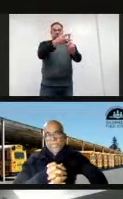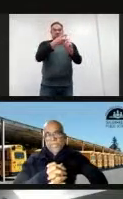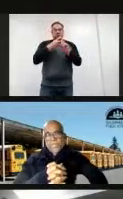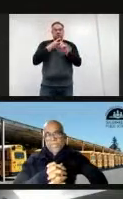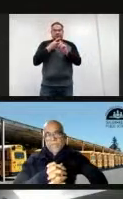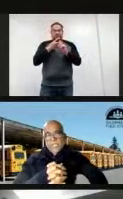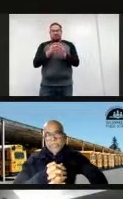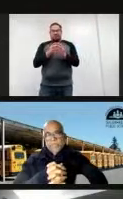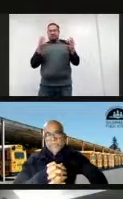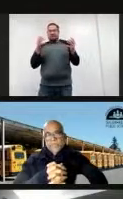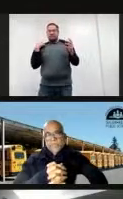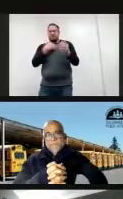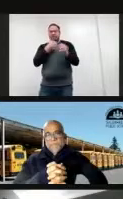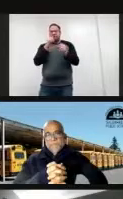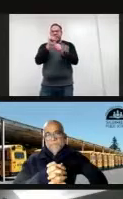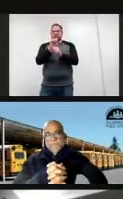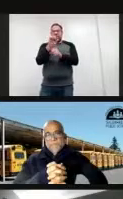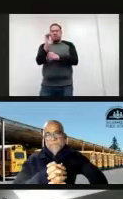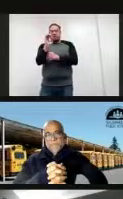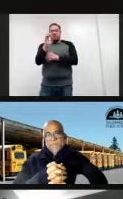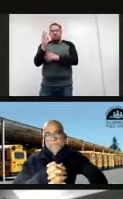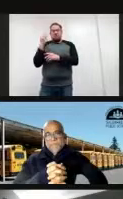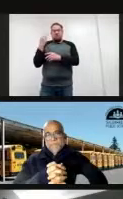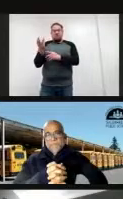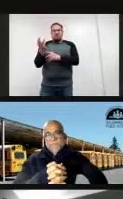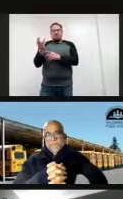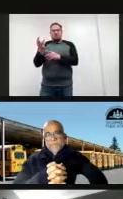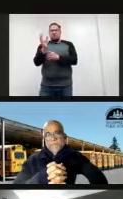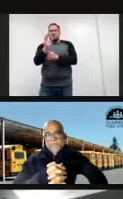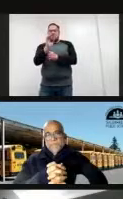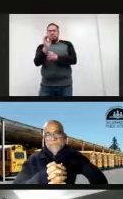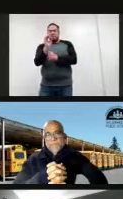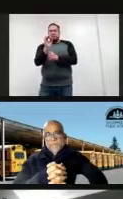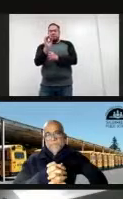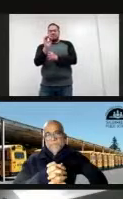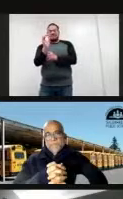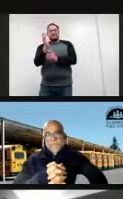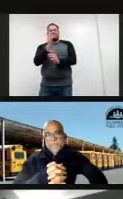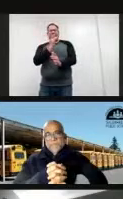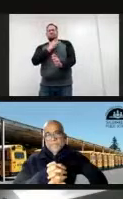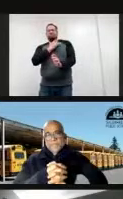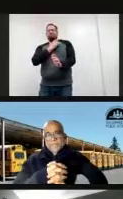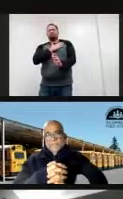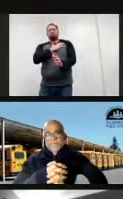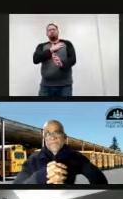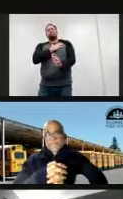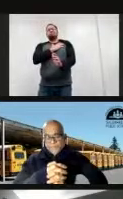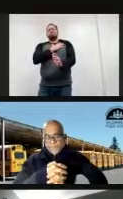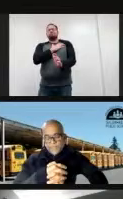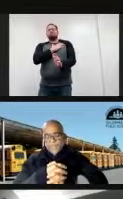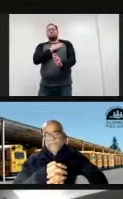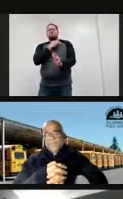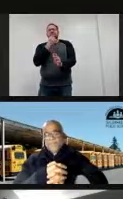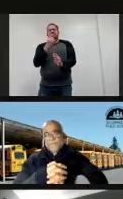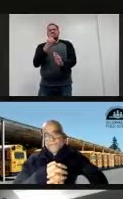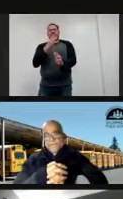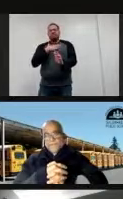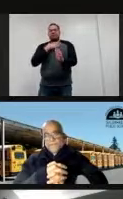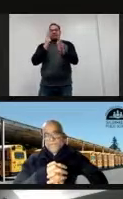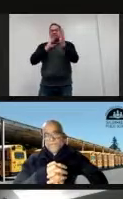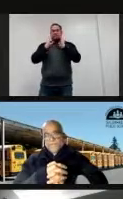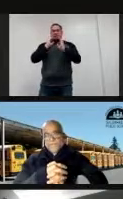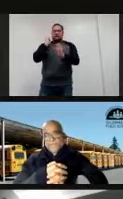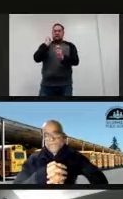we primarily work in Oregon and Washington, and Oregon is where our heart is. And I can tell you from experience, it is very difficult